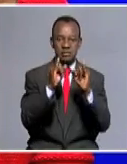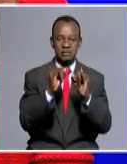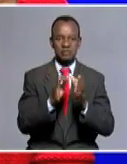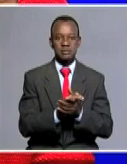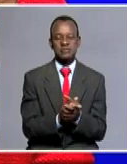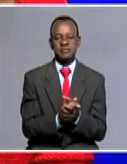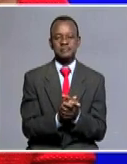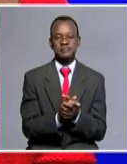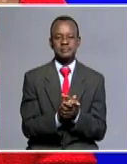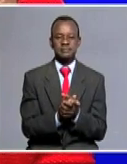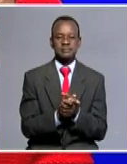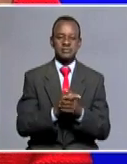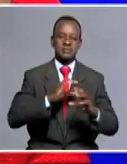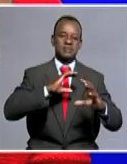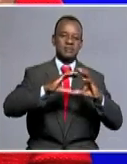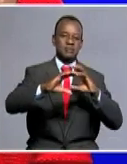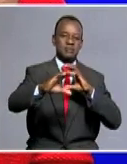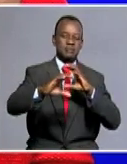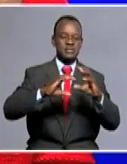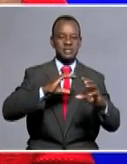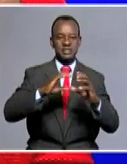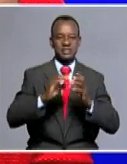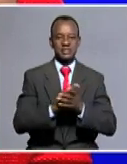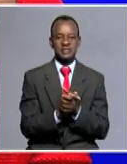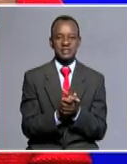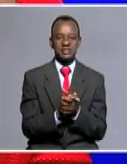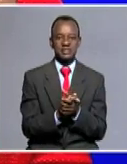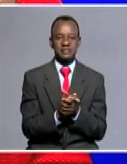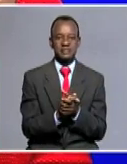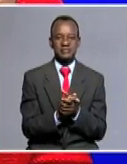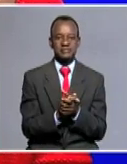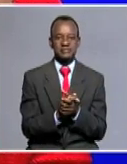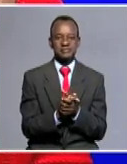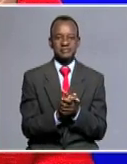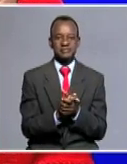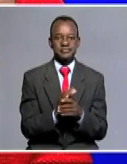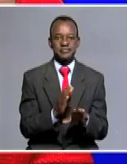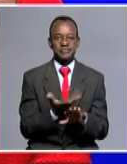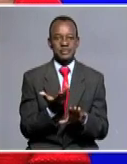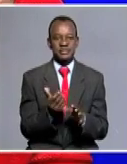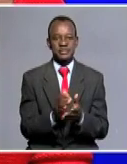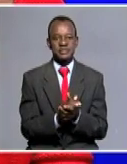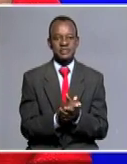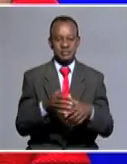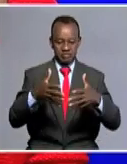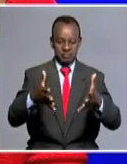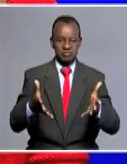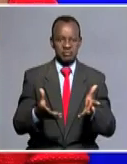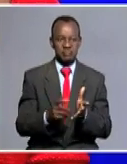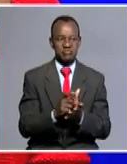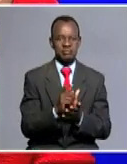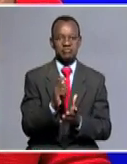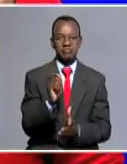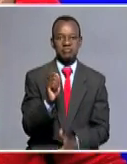telecommunications or Powercom, for instance, will go to an area like Utsumkwe, but it doesn't go to all the pockets